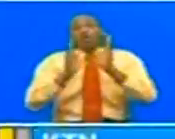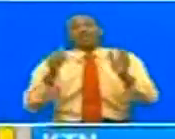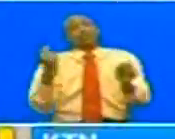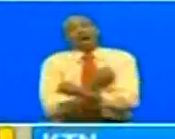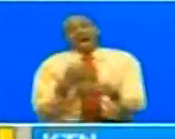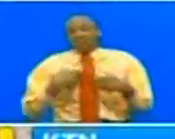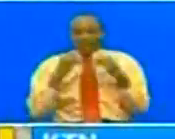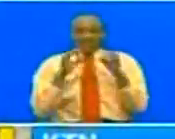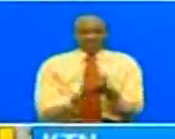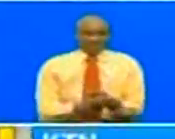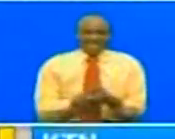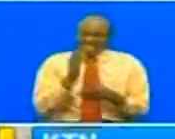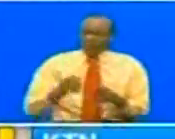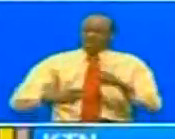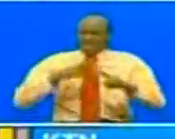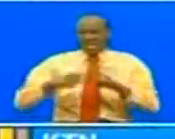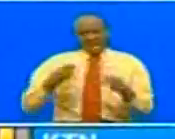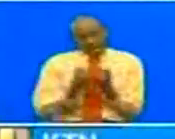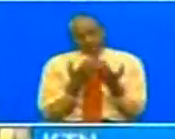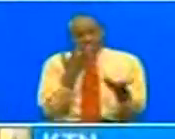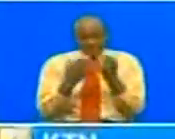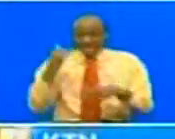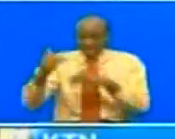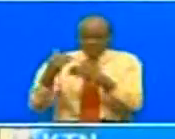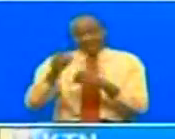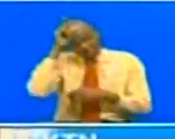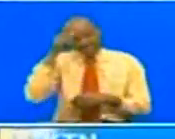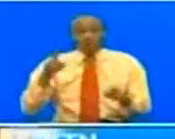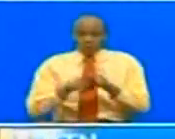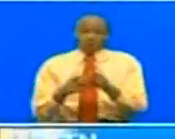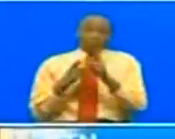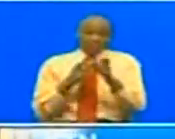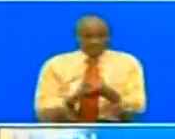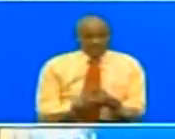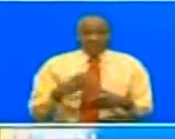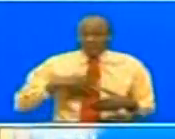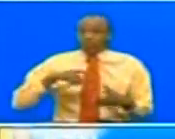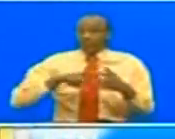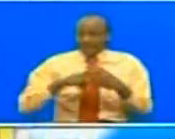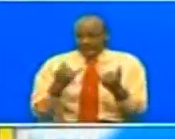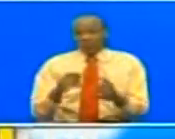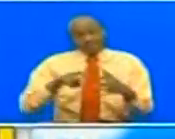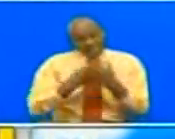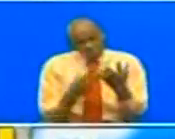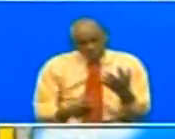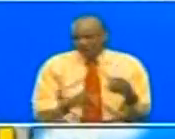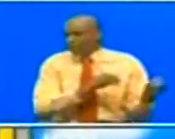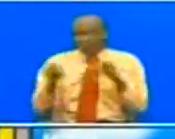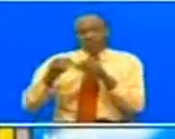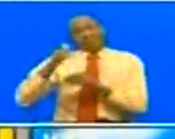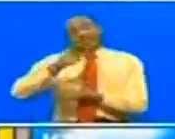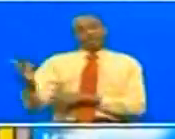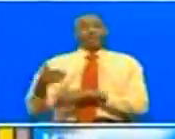kupitika. The killings have sparked off fears of more attacks in neighboring villages, forcing residents to flee to the nearest